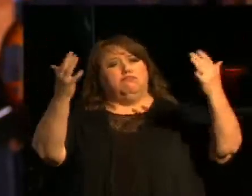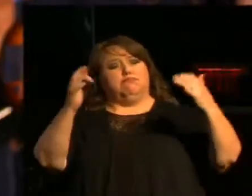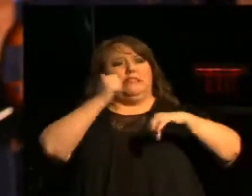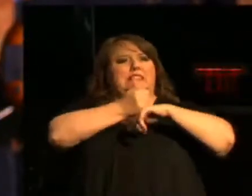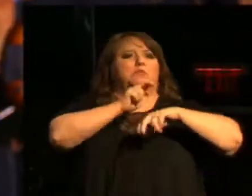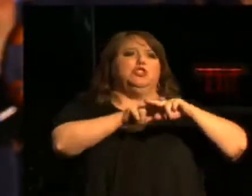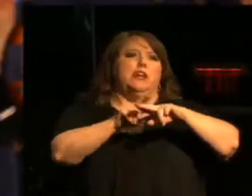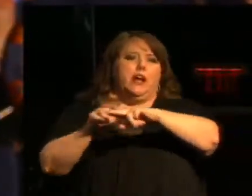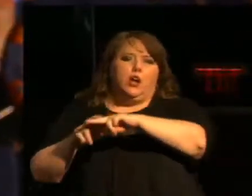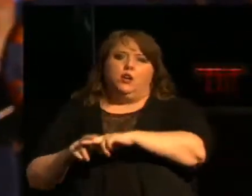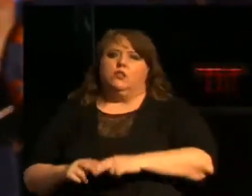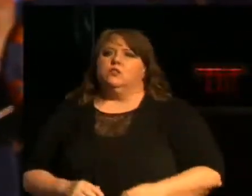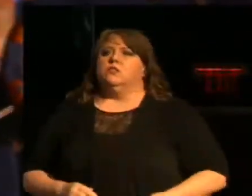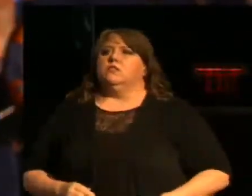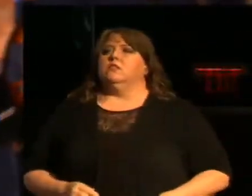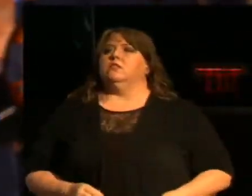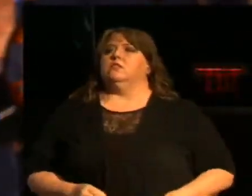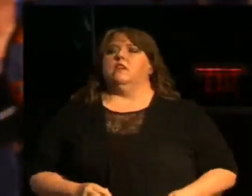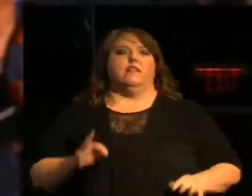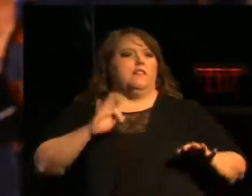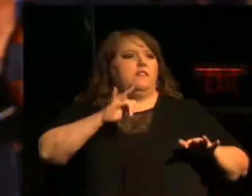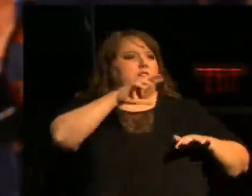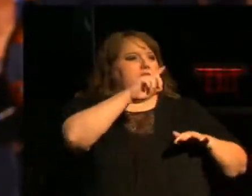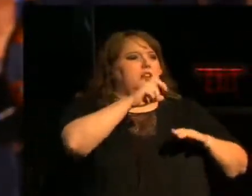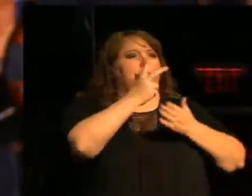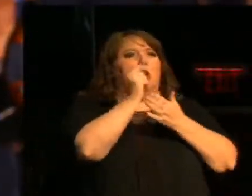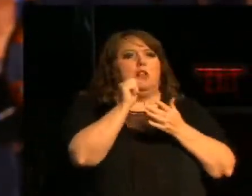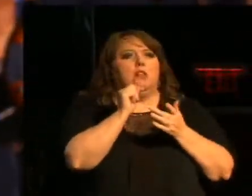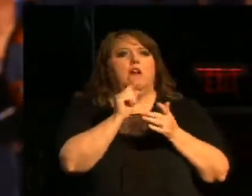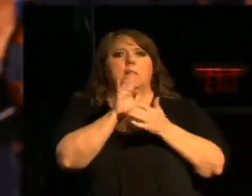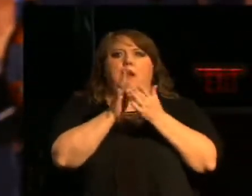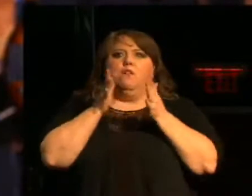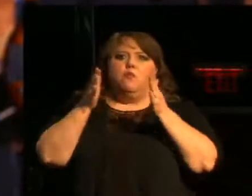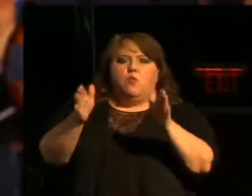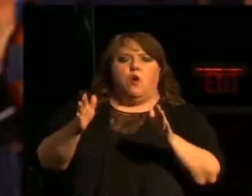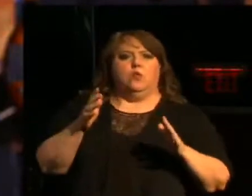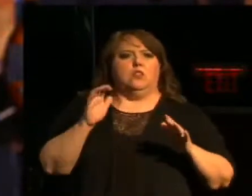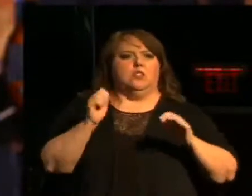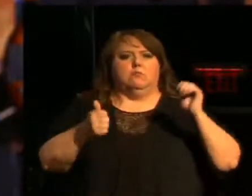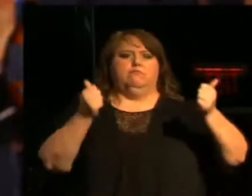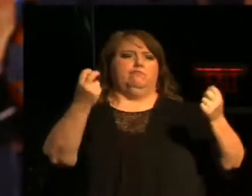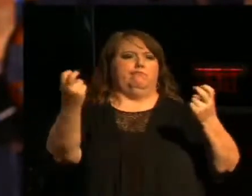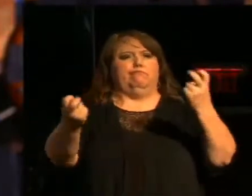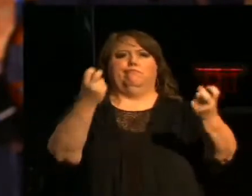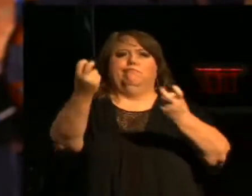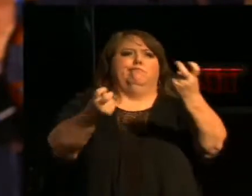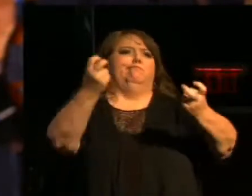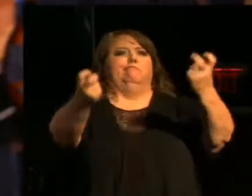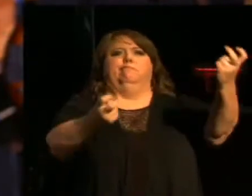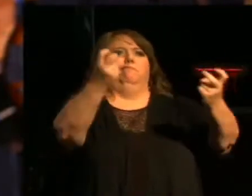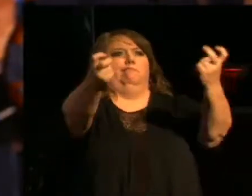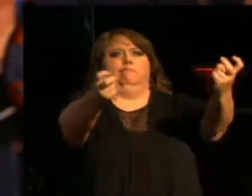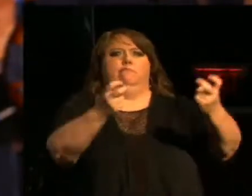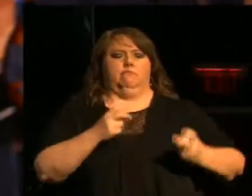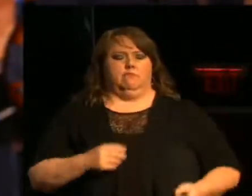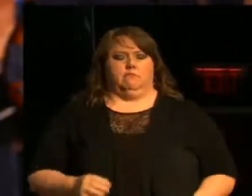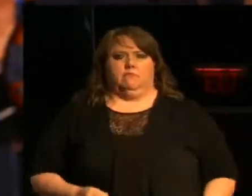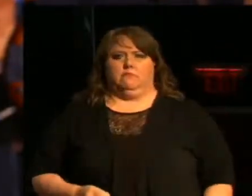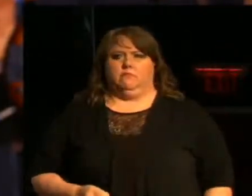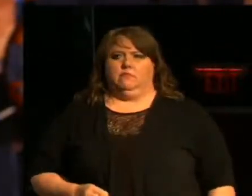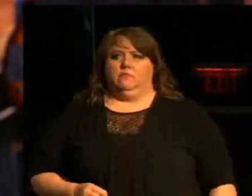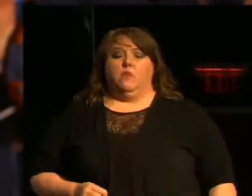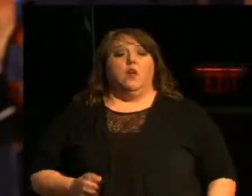hear stories from William Sloane Coffin. You're going to hear stories from Martin Luther King. You're going to hear stories from some of the